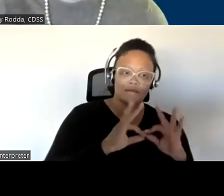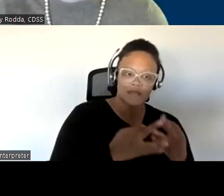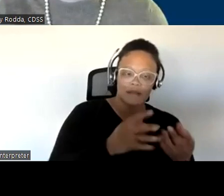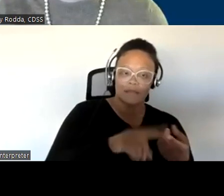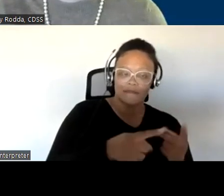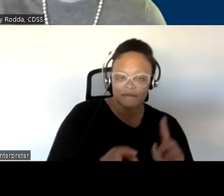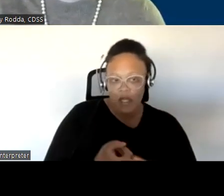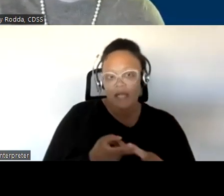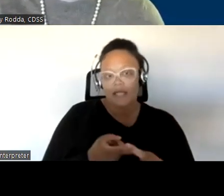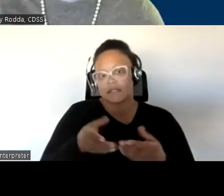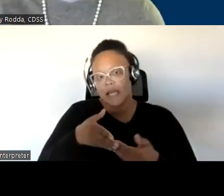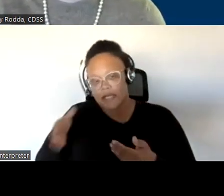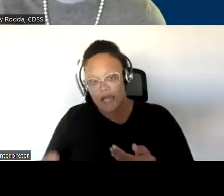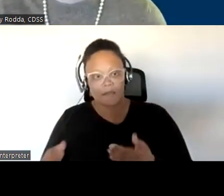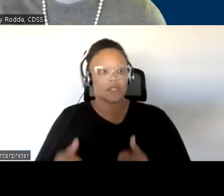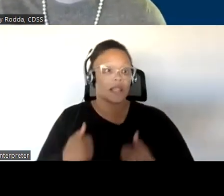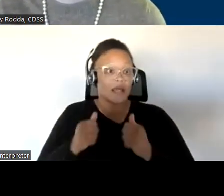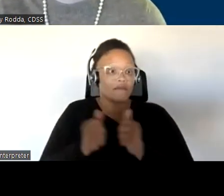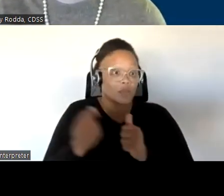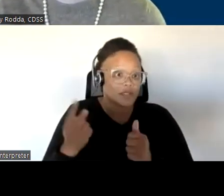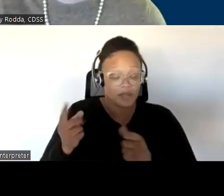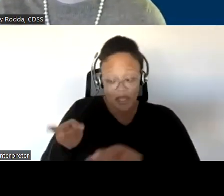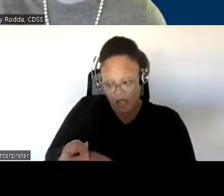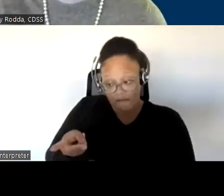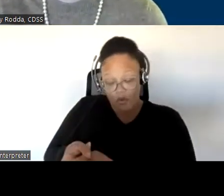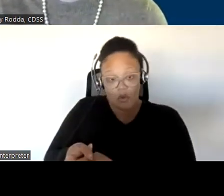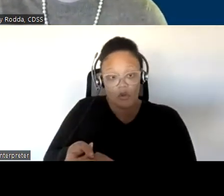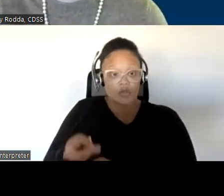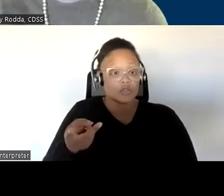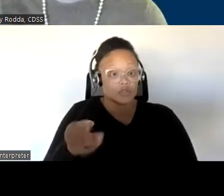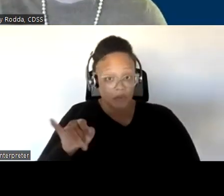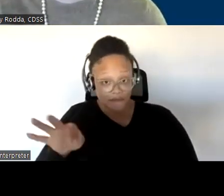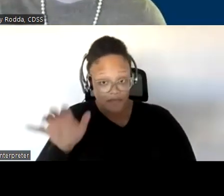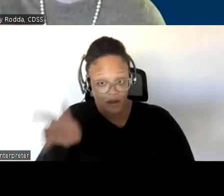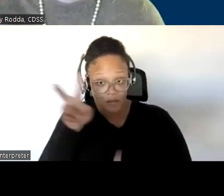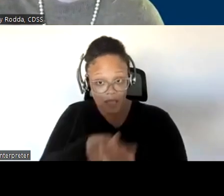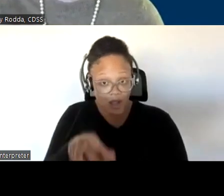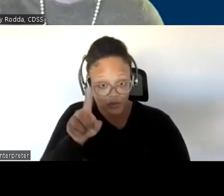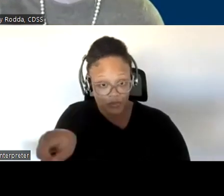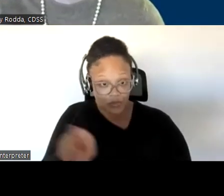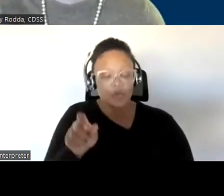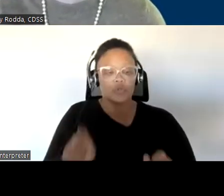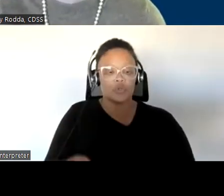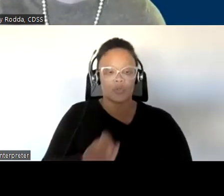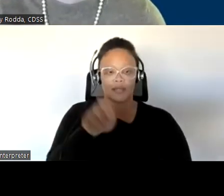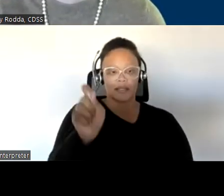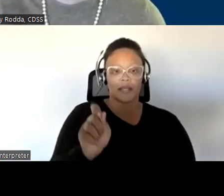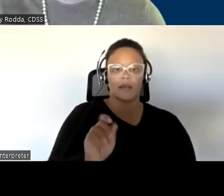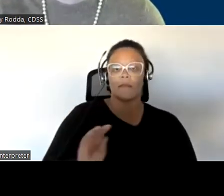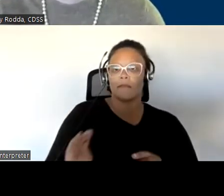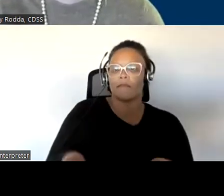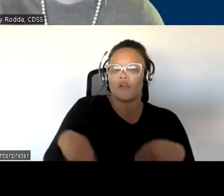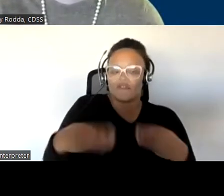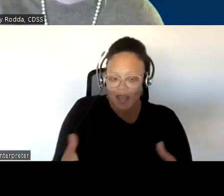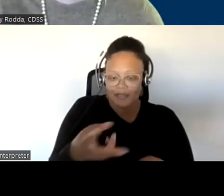a child that they provide care to. And so if that's the case, you could answer either that you provide care in the provider's home or the child's home.